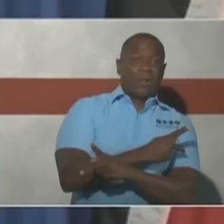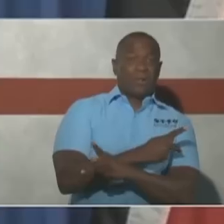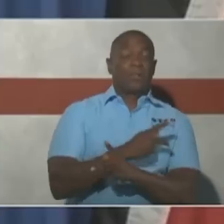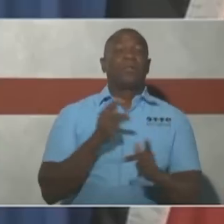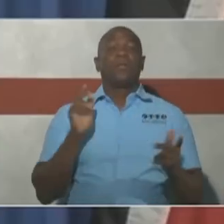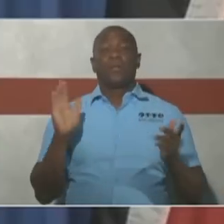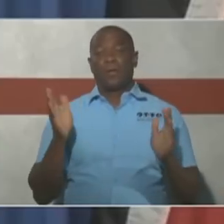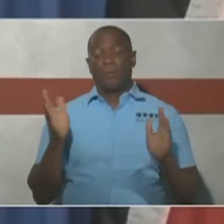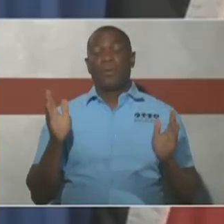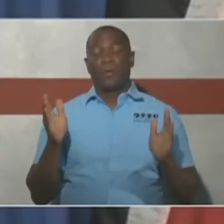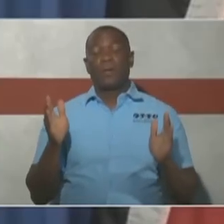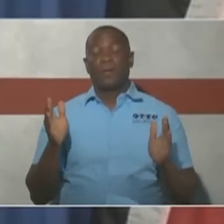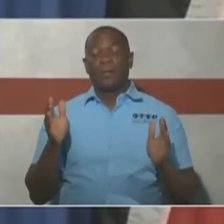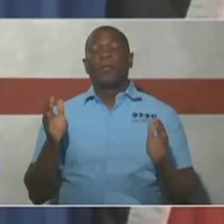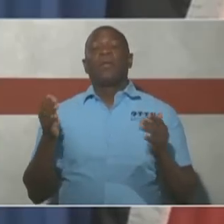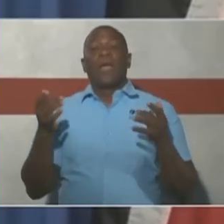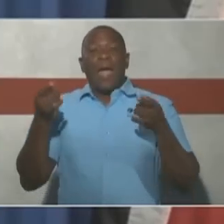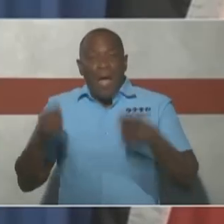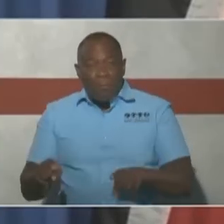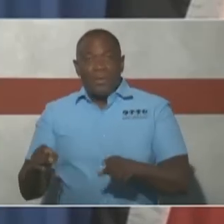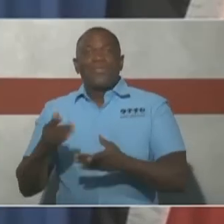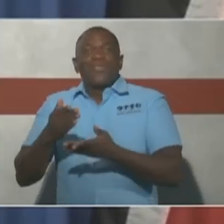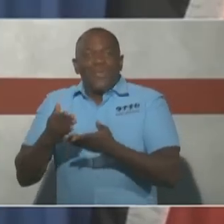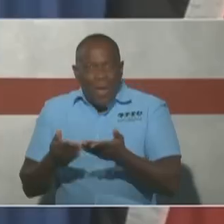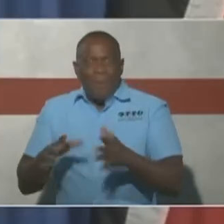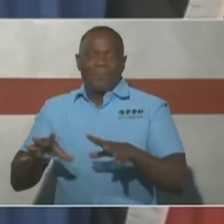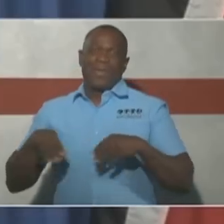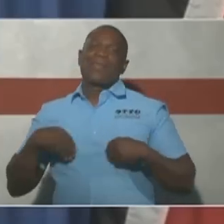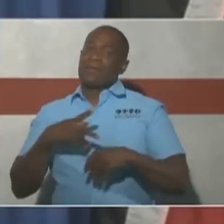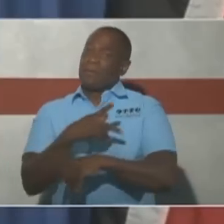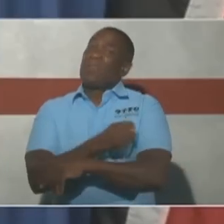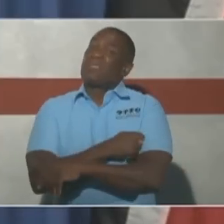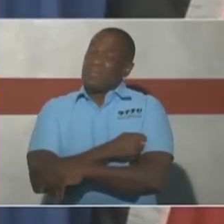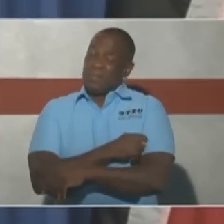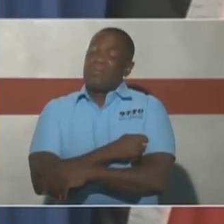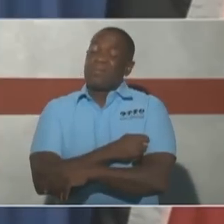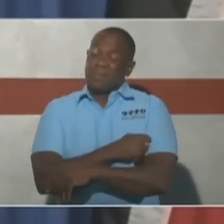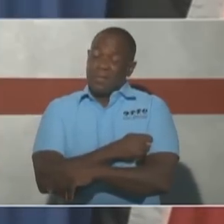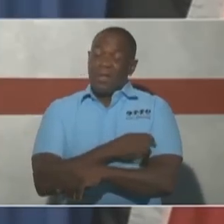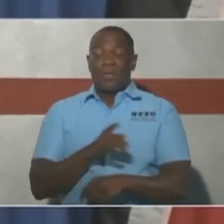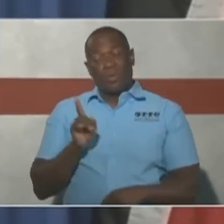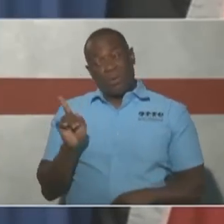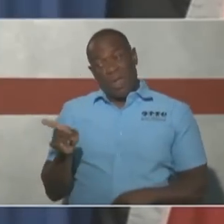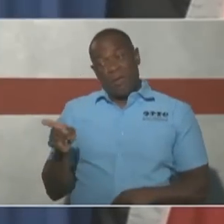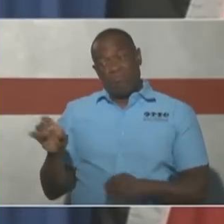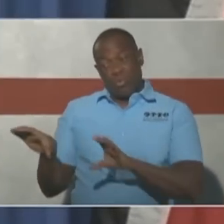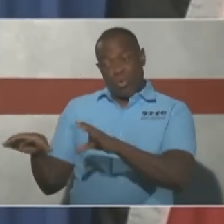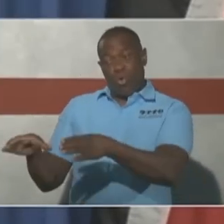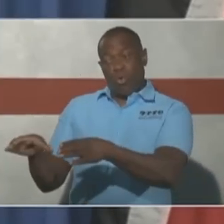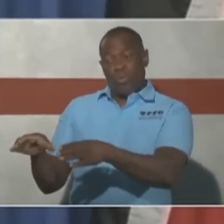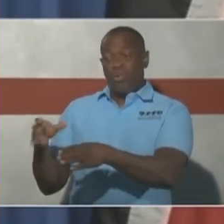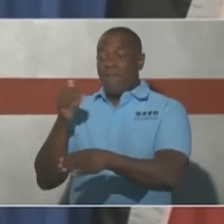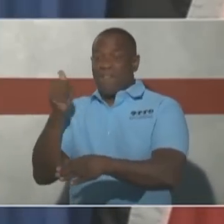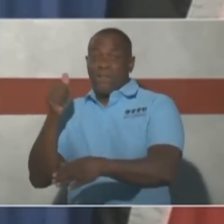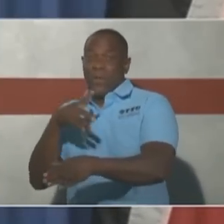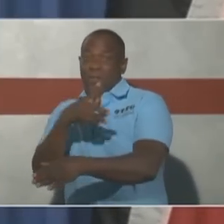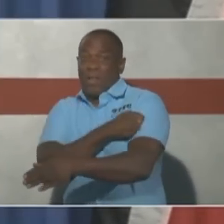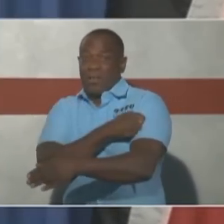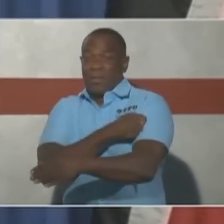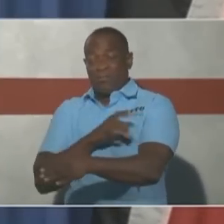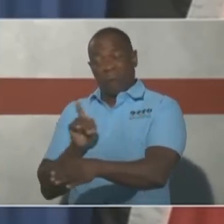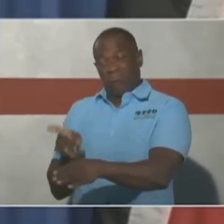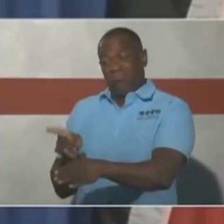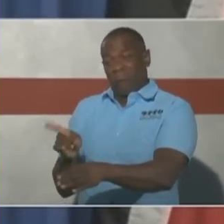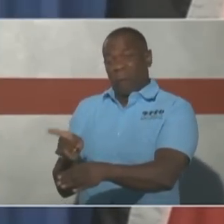a job for the people who didn't get vaccinated. Because if the population had not been vaccinated,